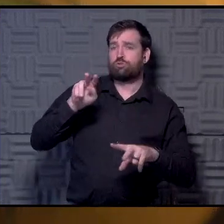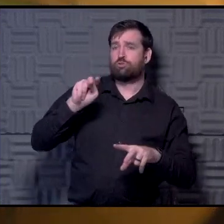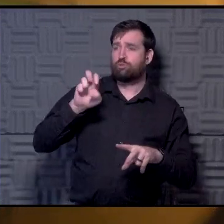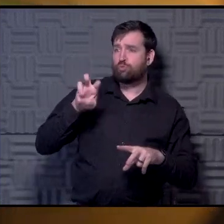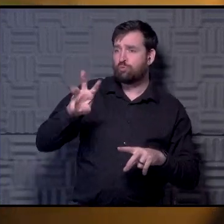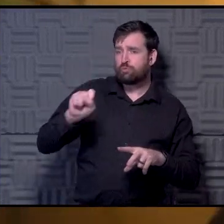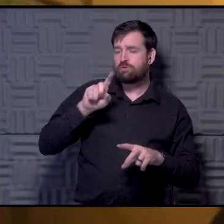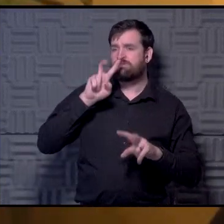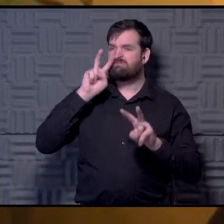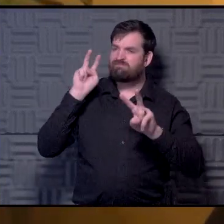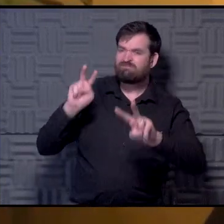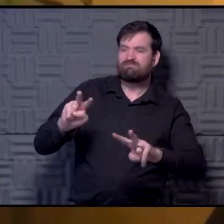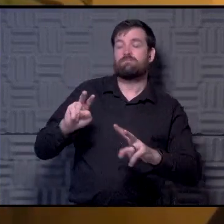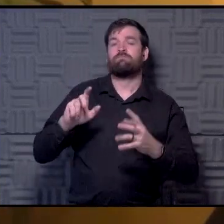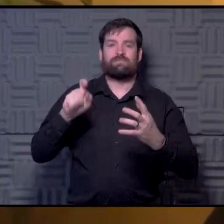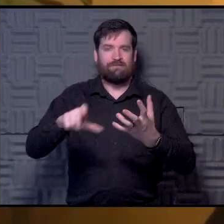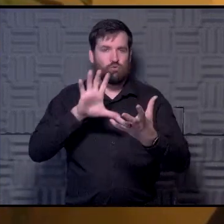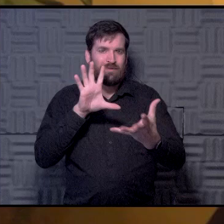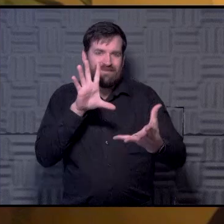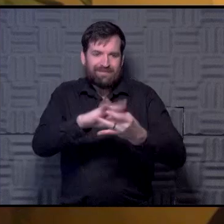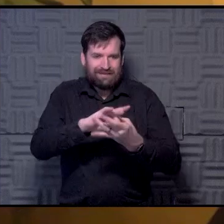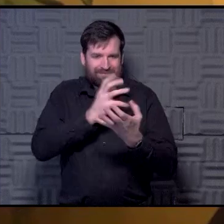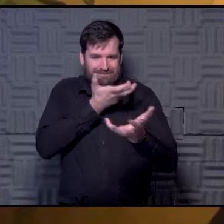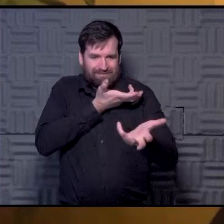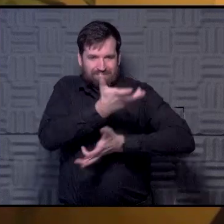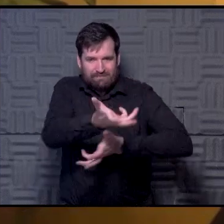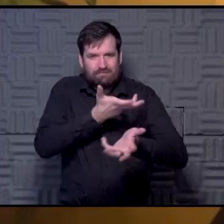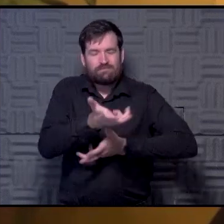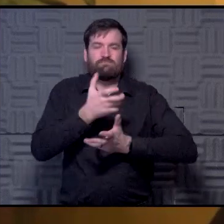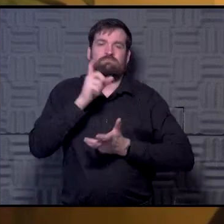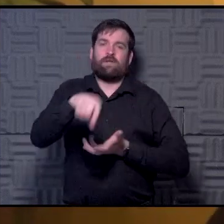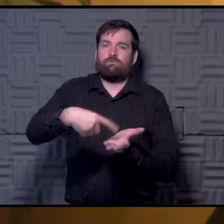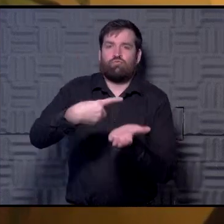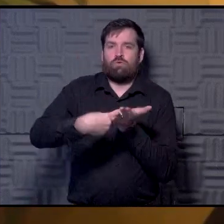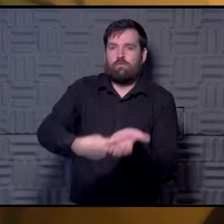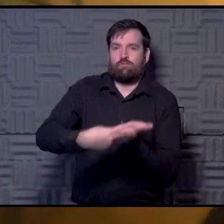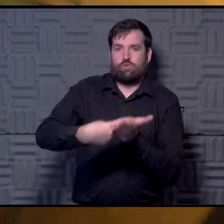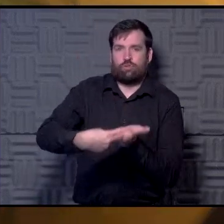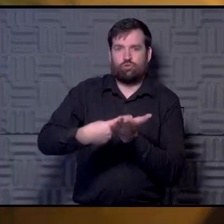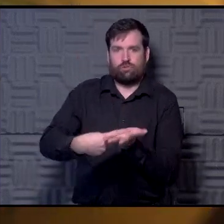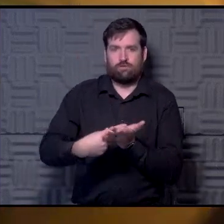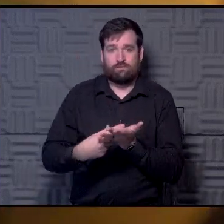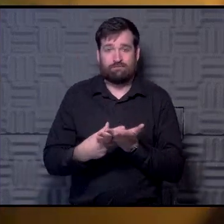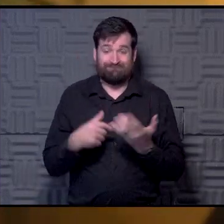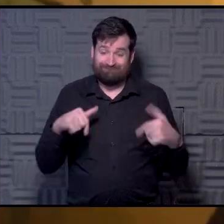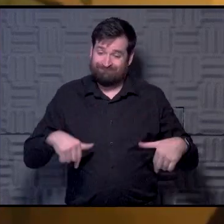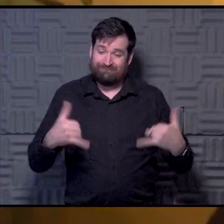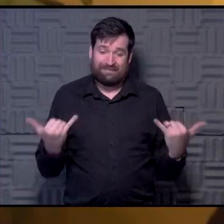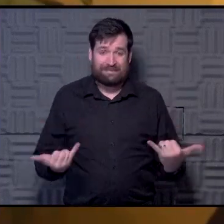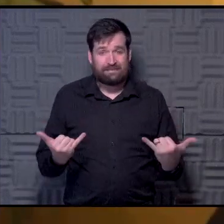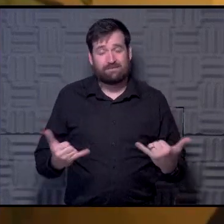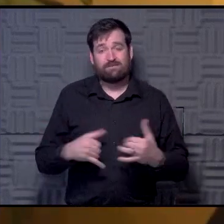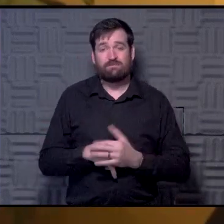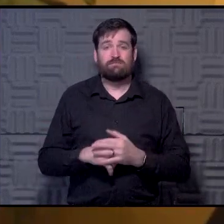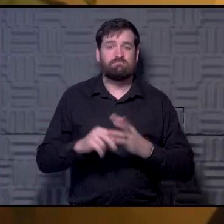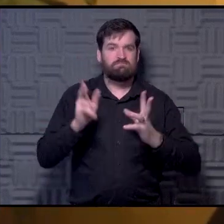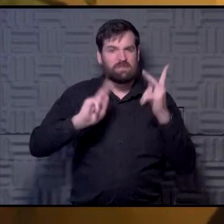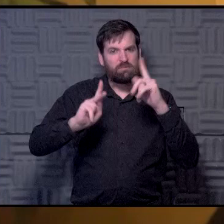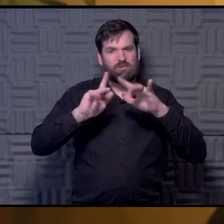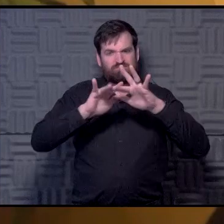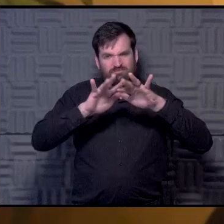hesitancy and the mistrust. We have to engage. We have to start by having conversations like this with one another, of people of